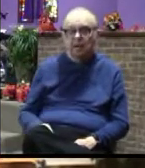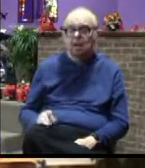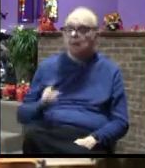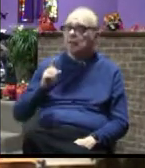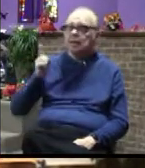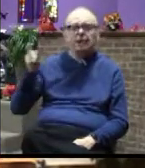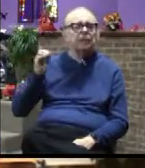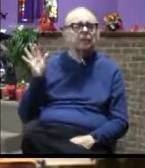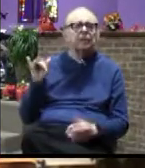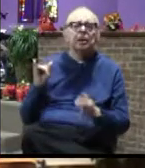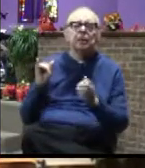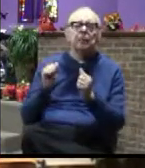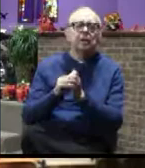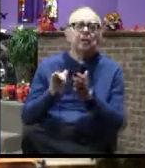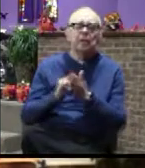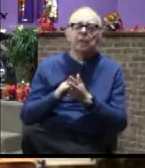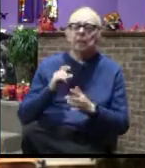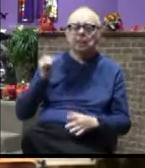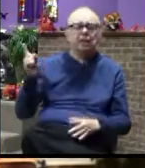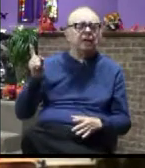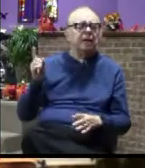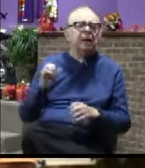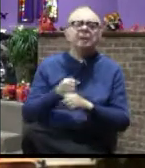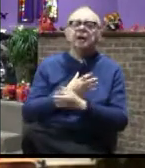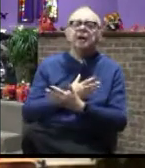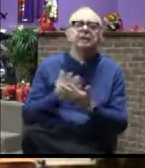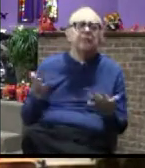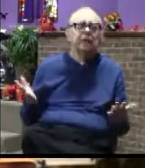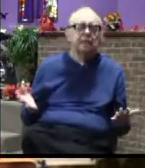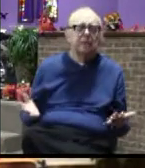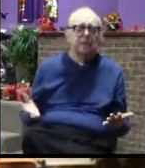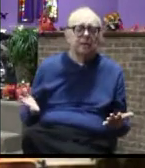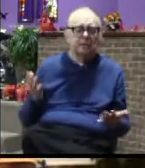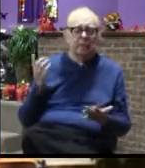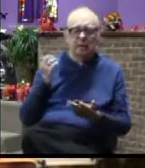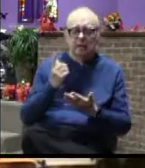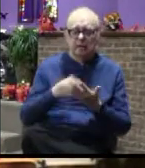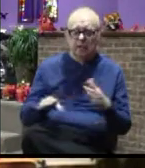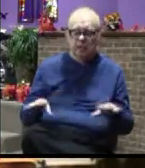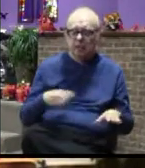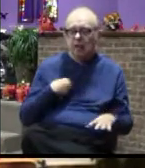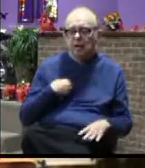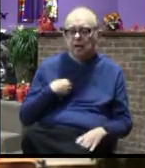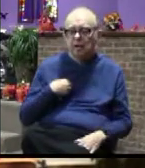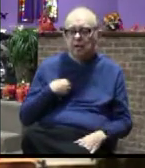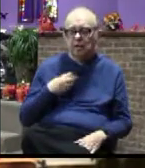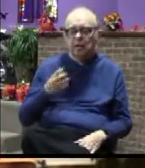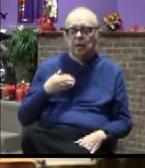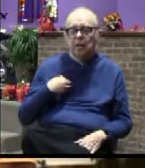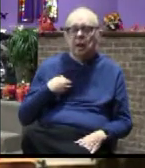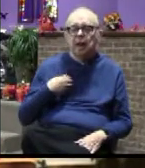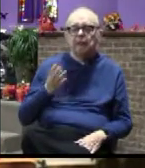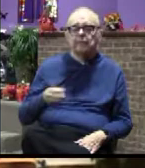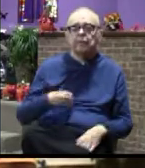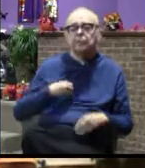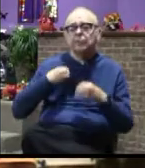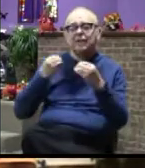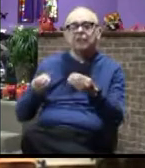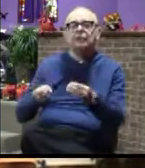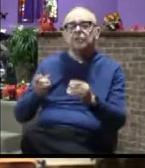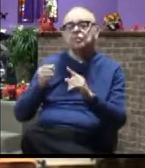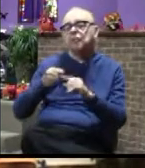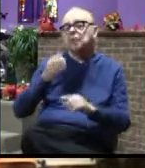man, he's a king. He's the creator. What do I have to offer to God?